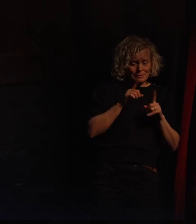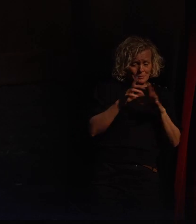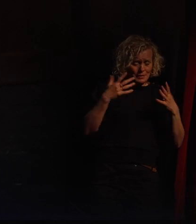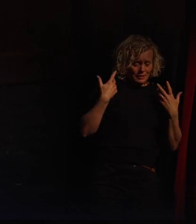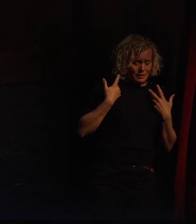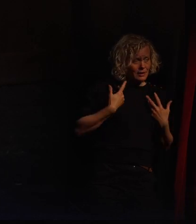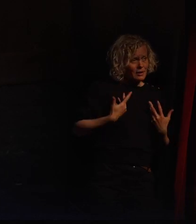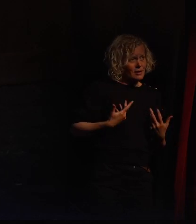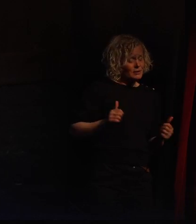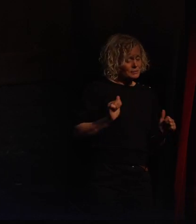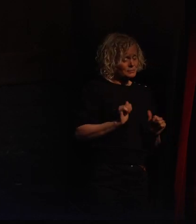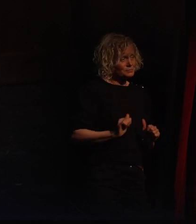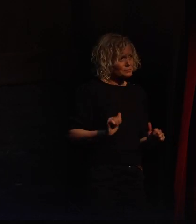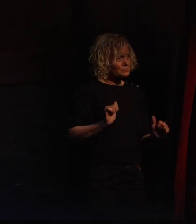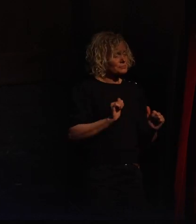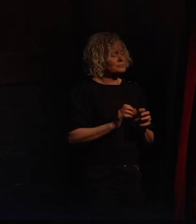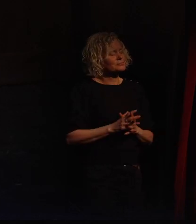me yet.